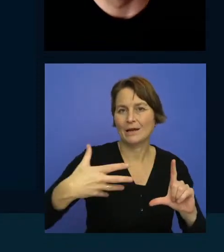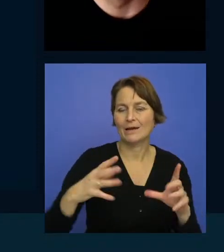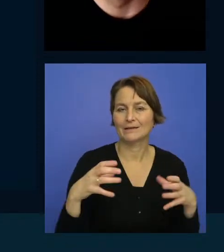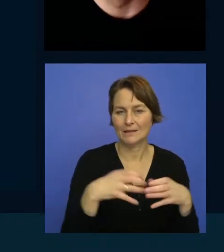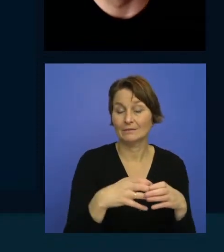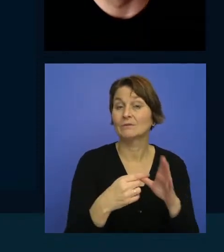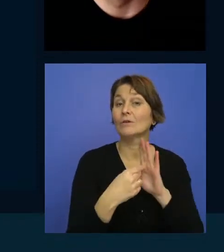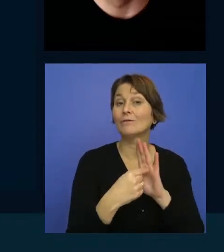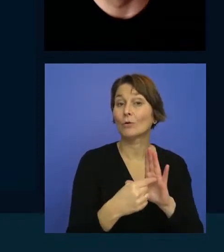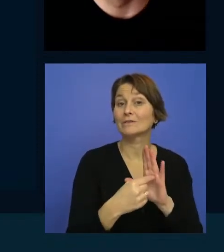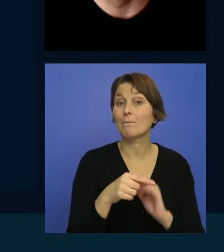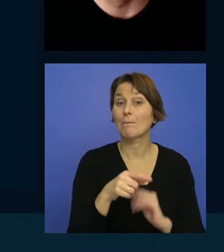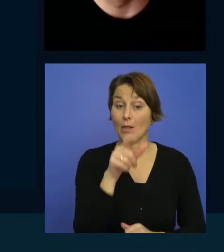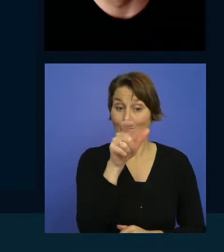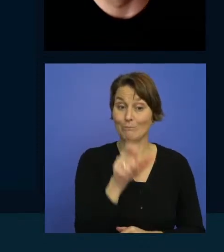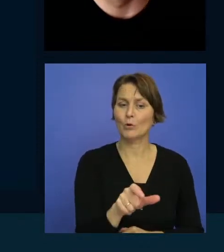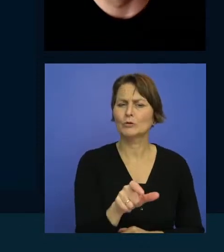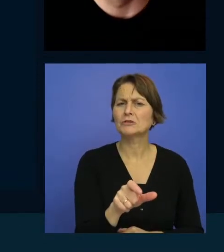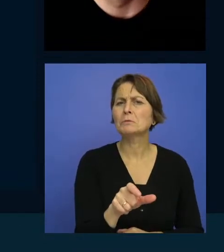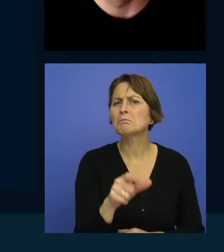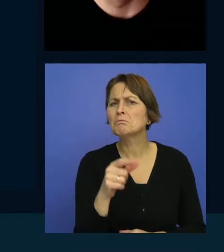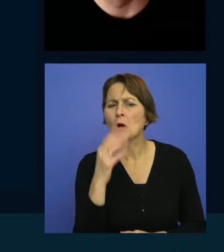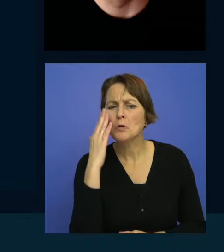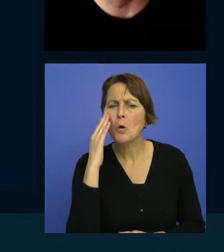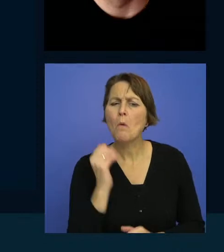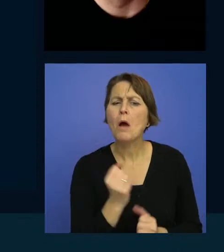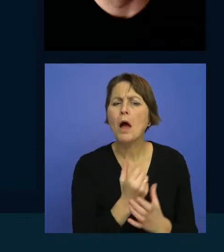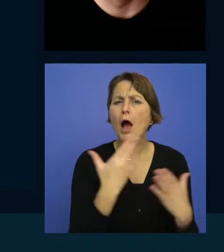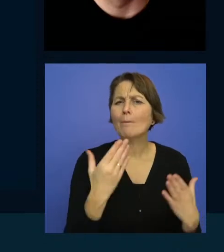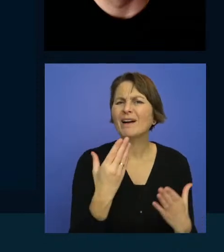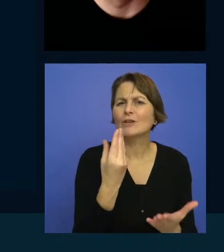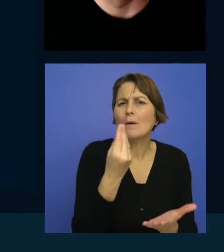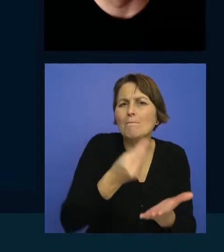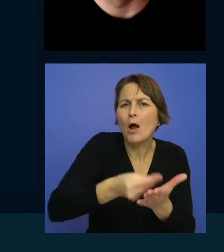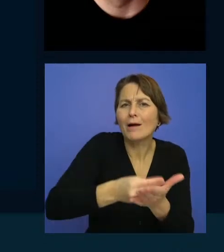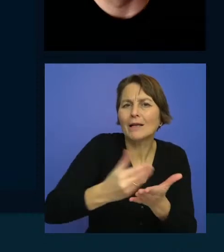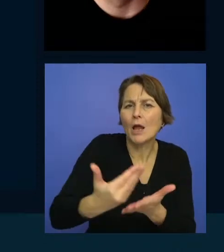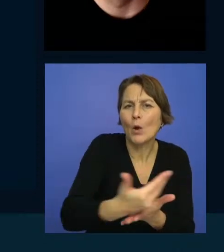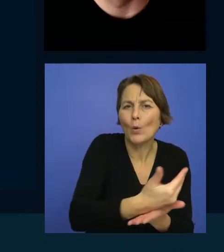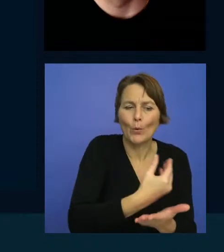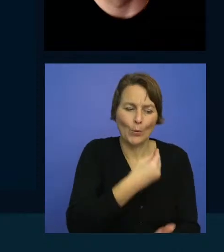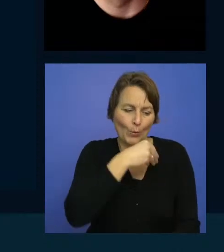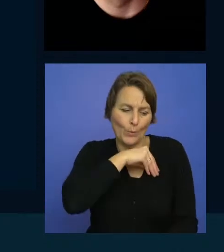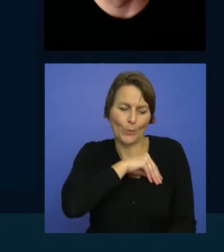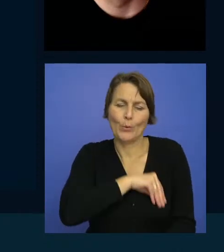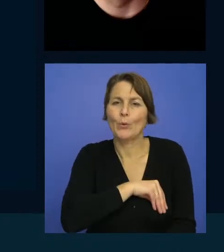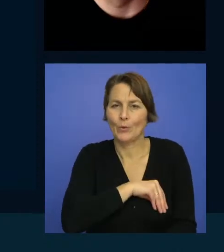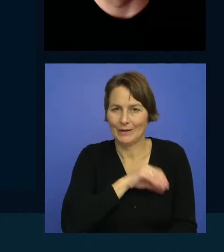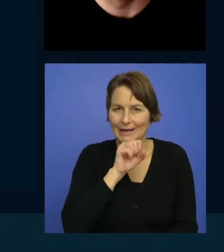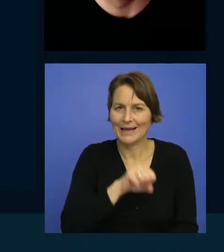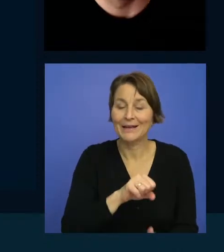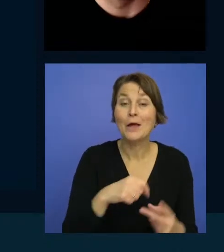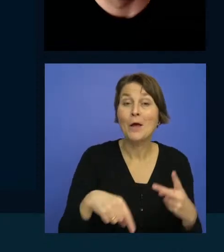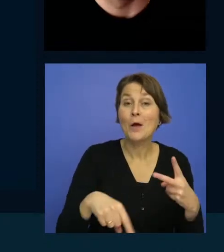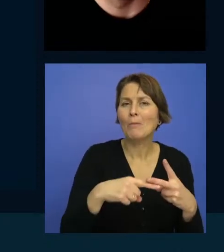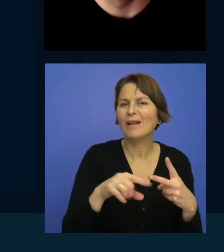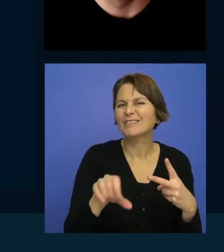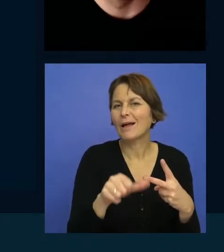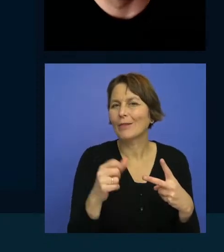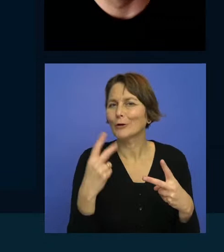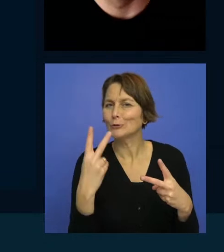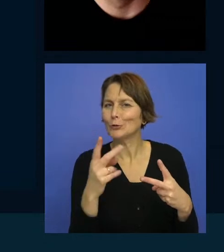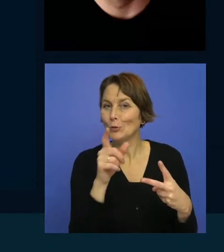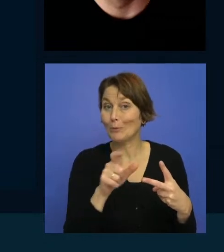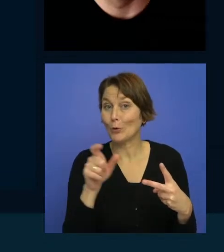individuals' income, as well as a little bit of additional information about 2 individuals in the data